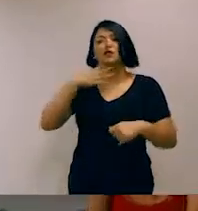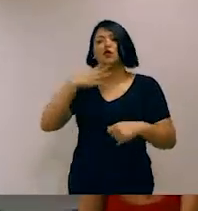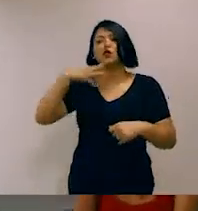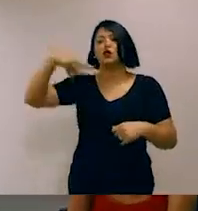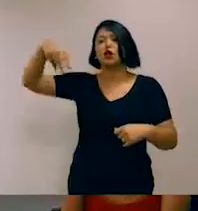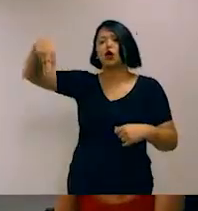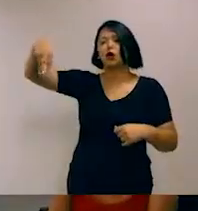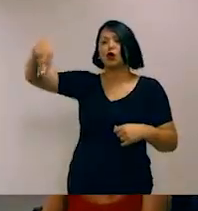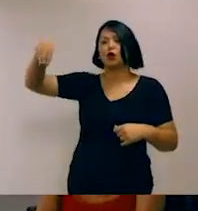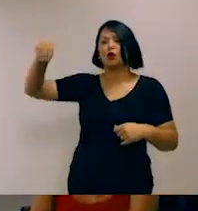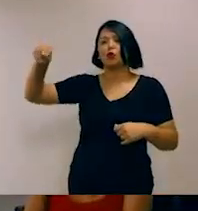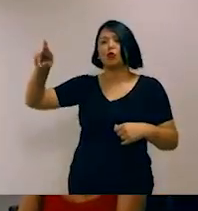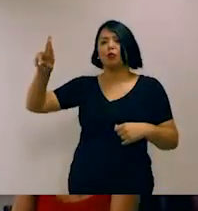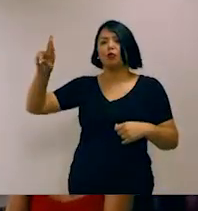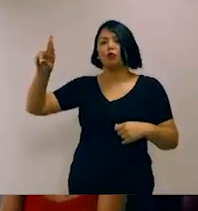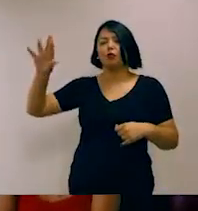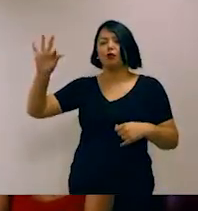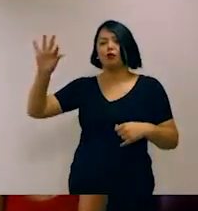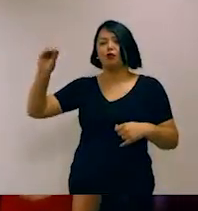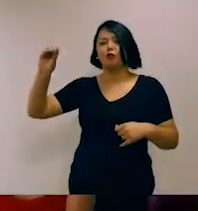not only the morphology,